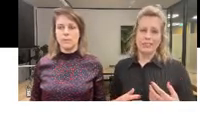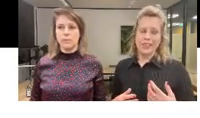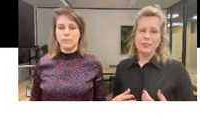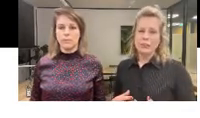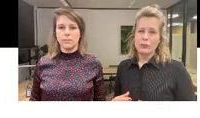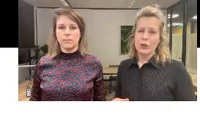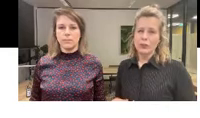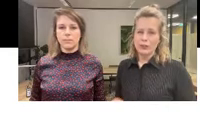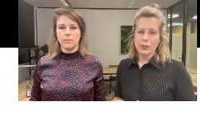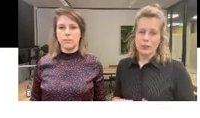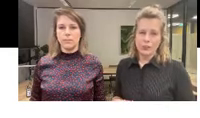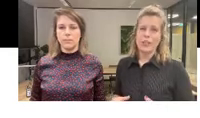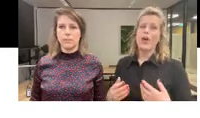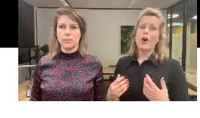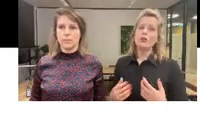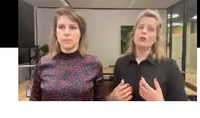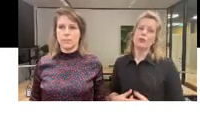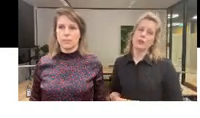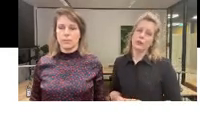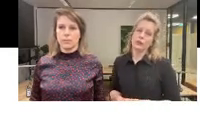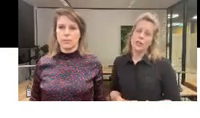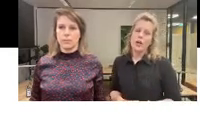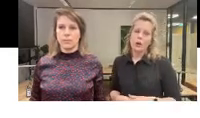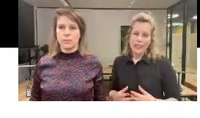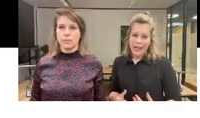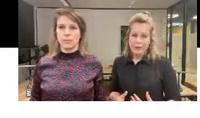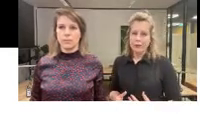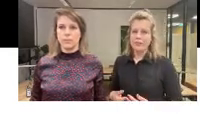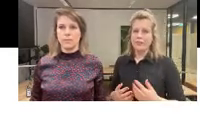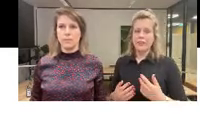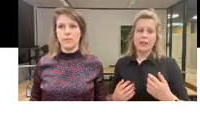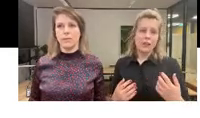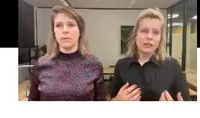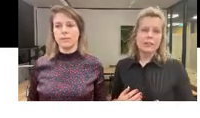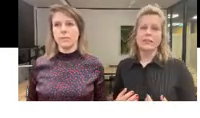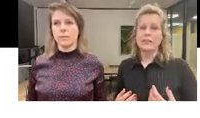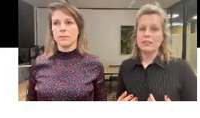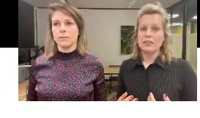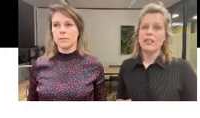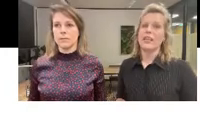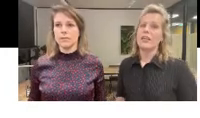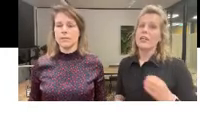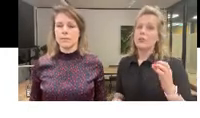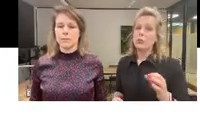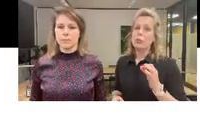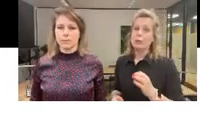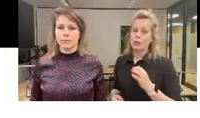and personality disorders also occurred. On average, the adolescent in this study